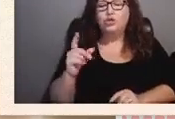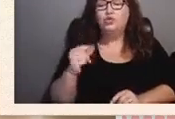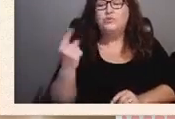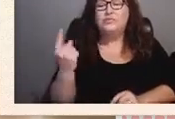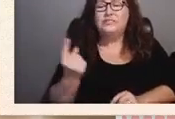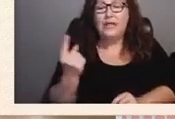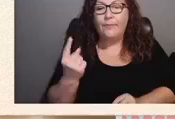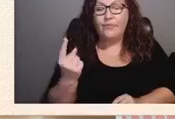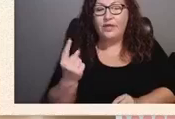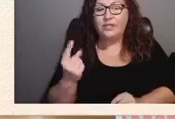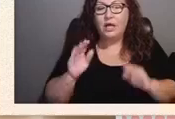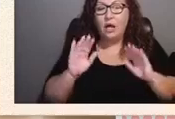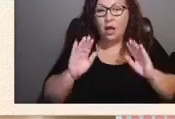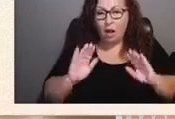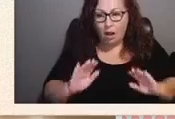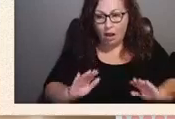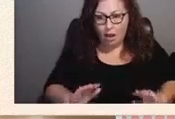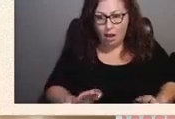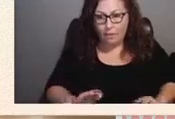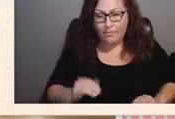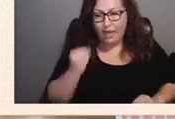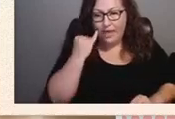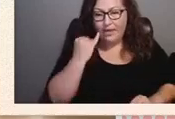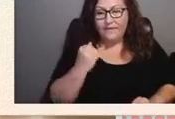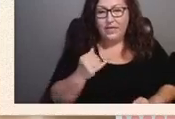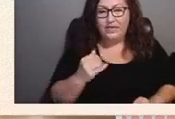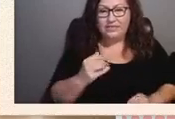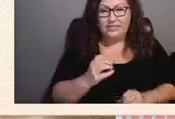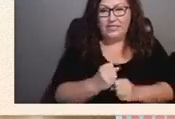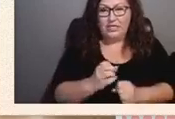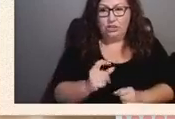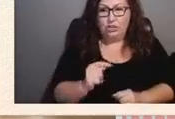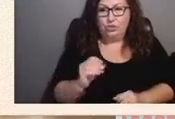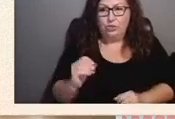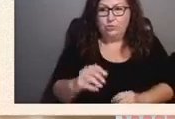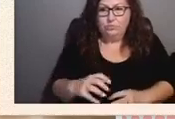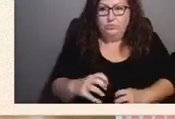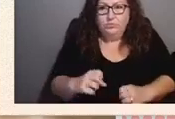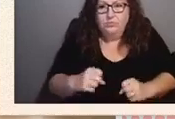calm himself down if he's getting too tensed up and energetic.